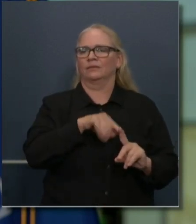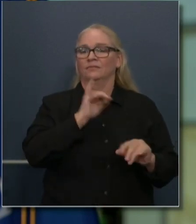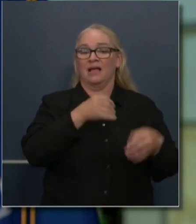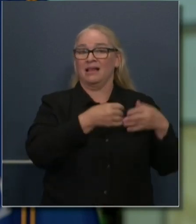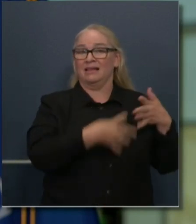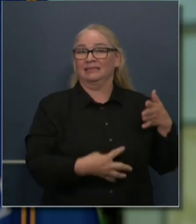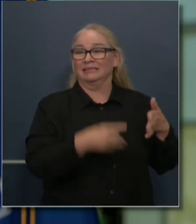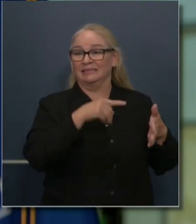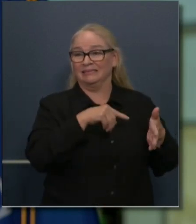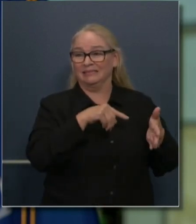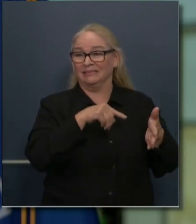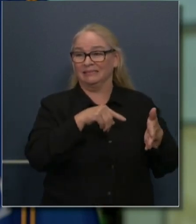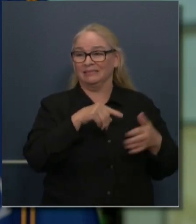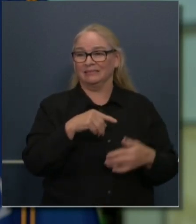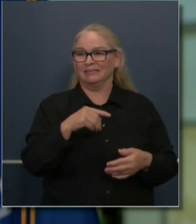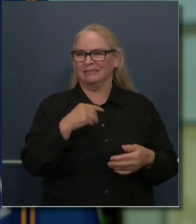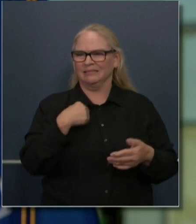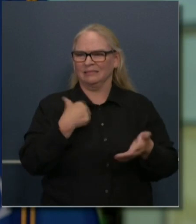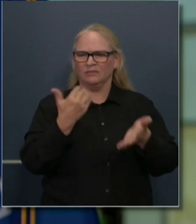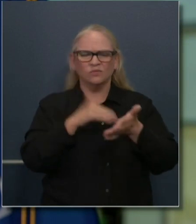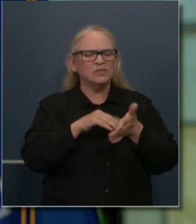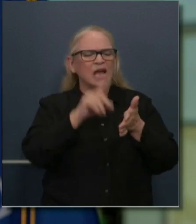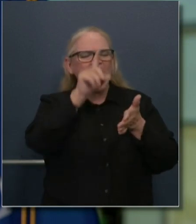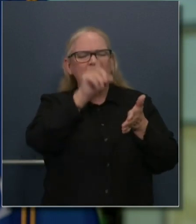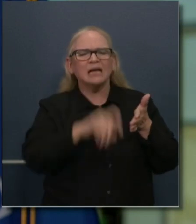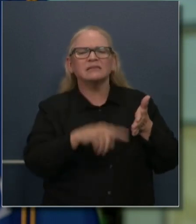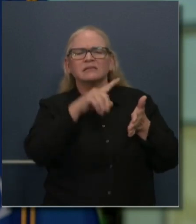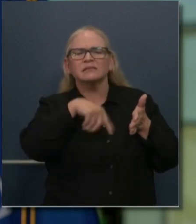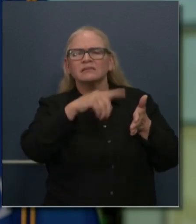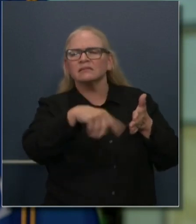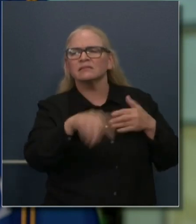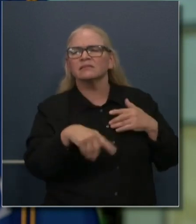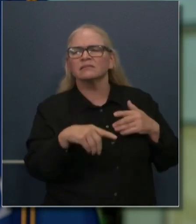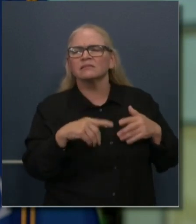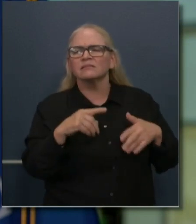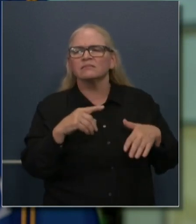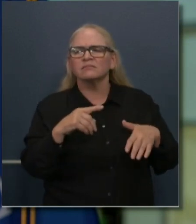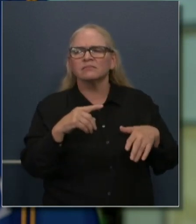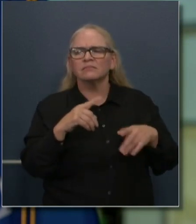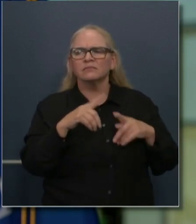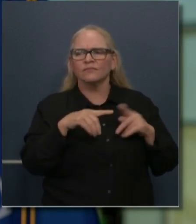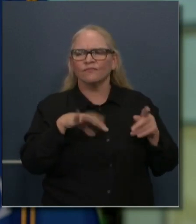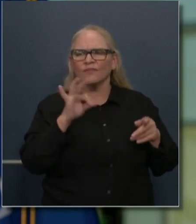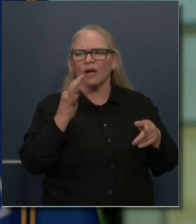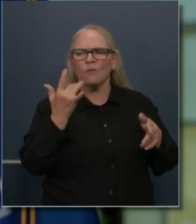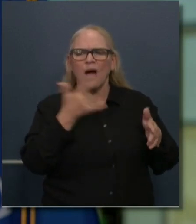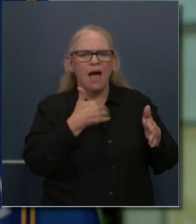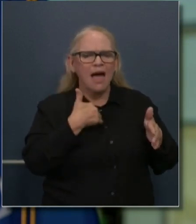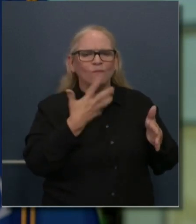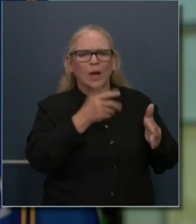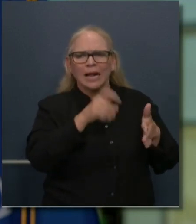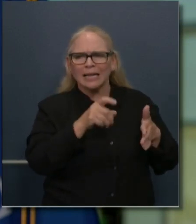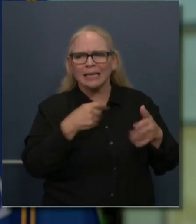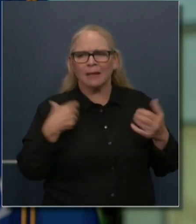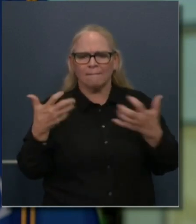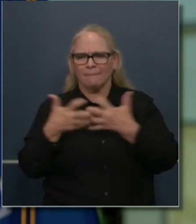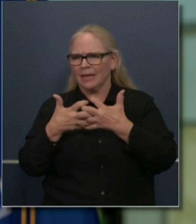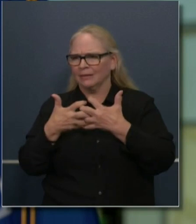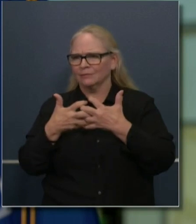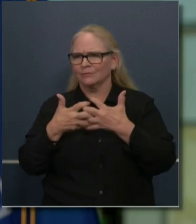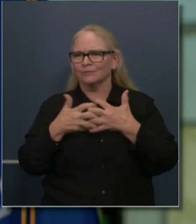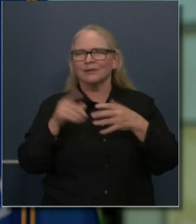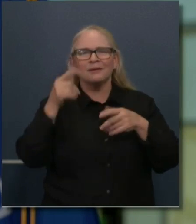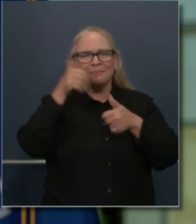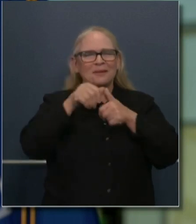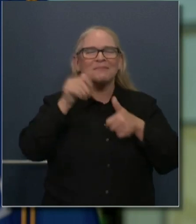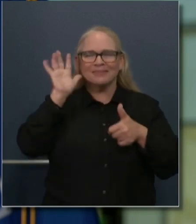are in our system, and we began to segment our needs with more acuity. So thousands of additional contacts